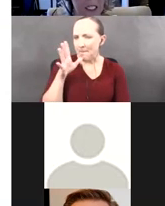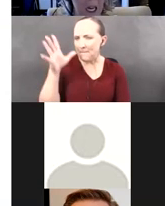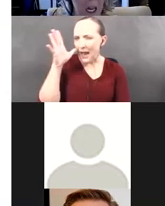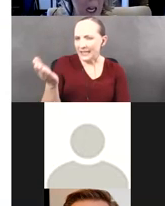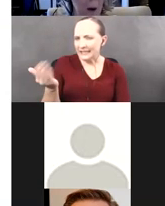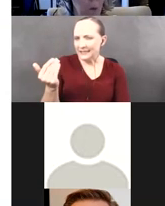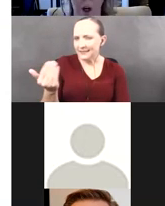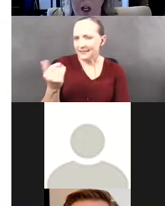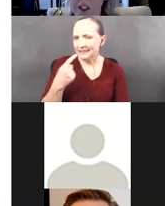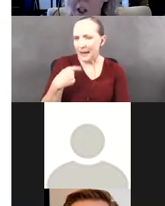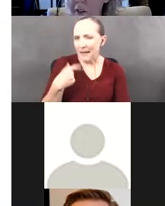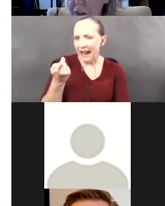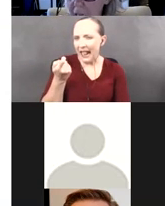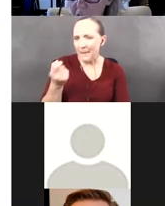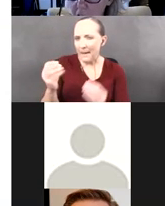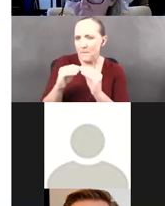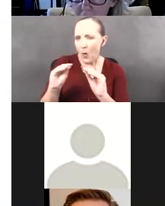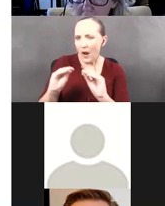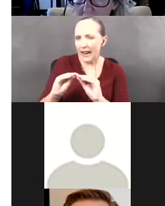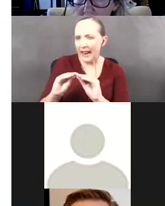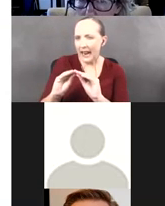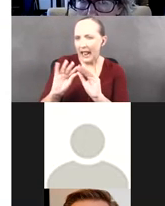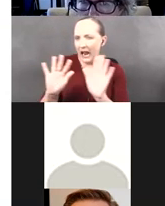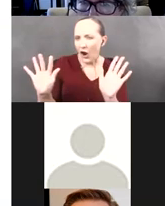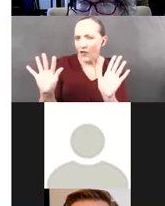bit more clarification.